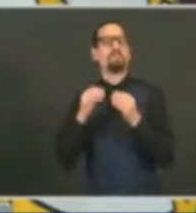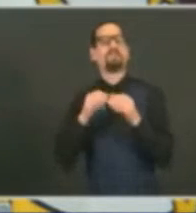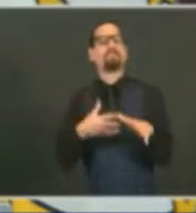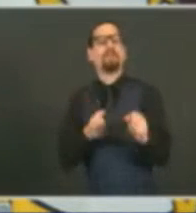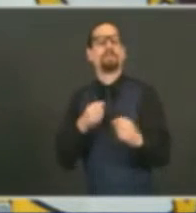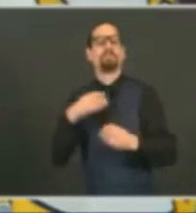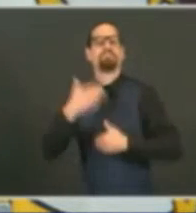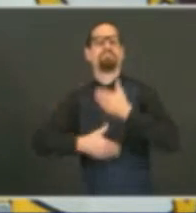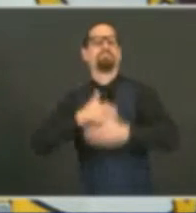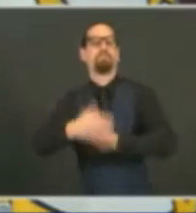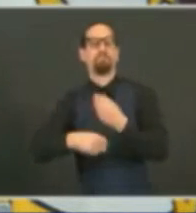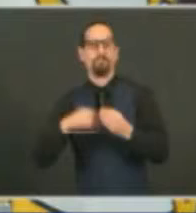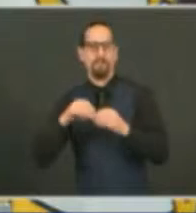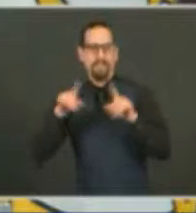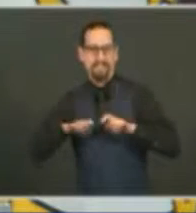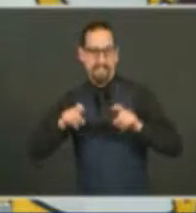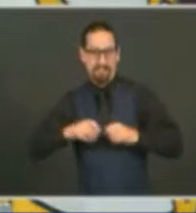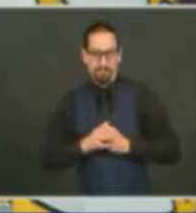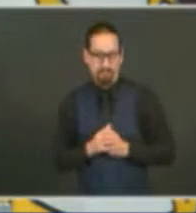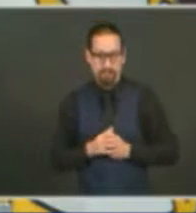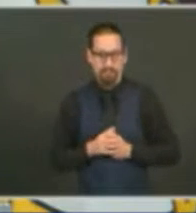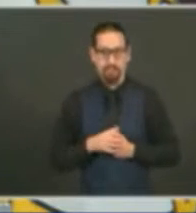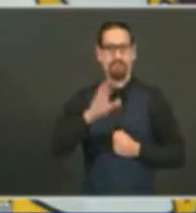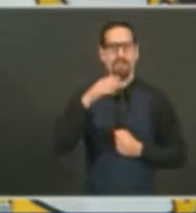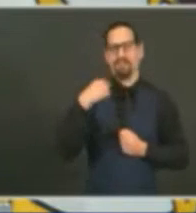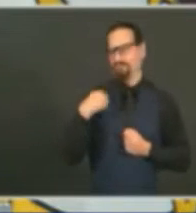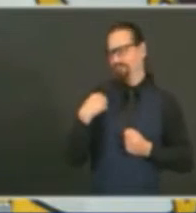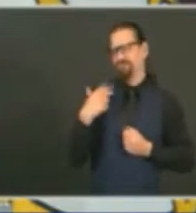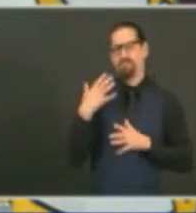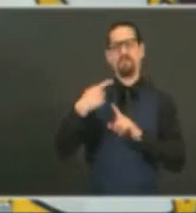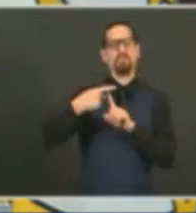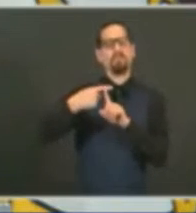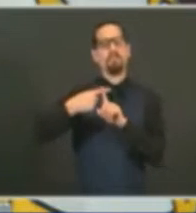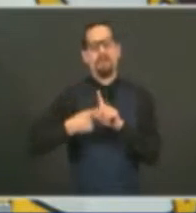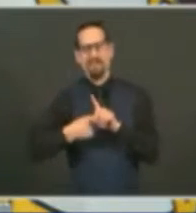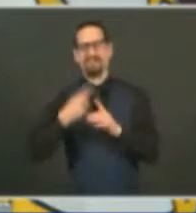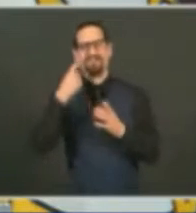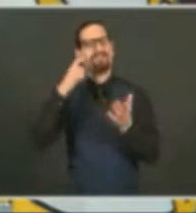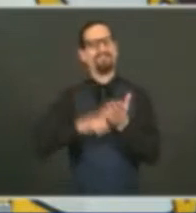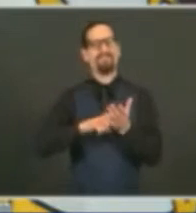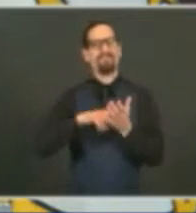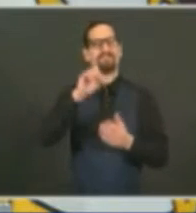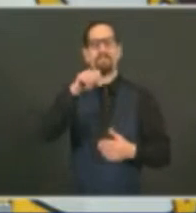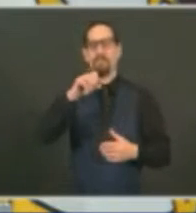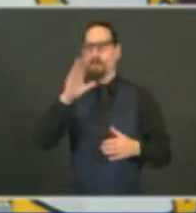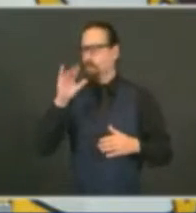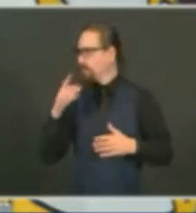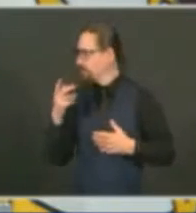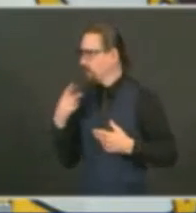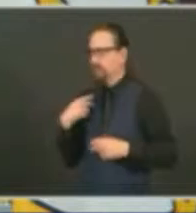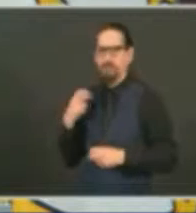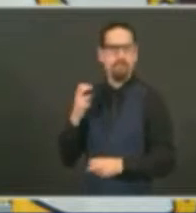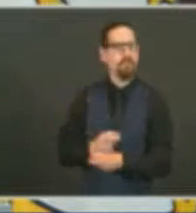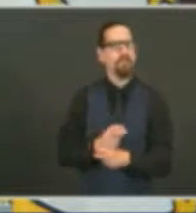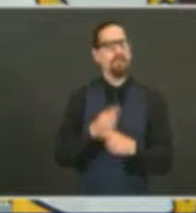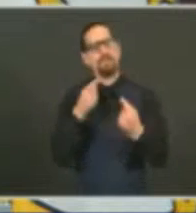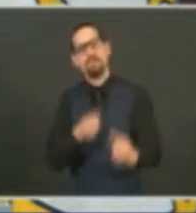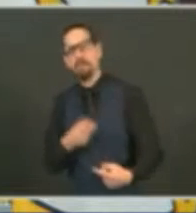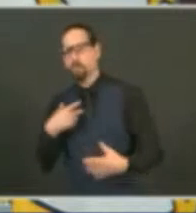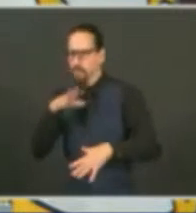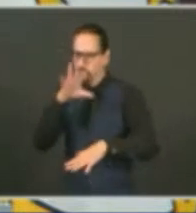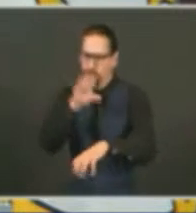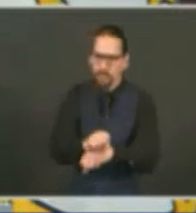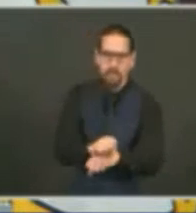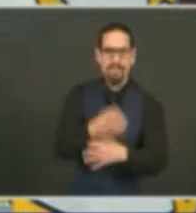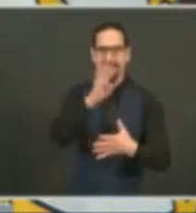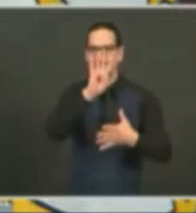acknowledge that over the past month, it has been hard sometimes to get a test. Sometimes it takes